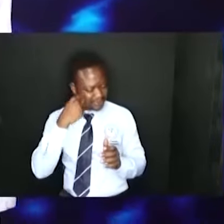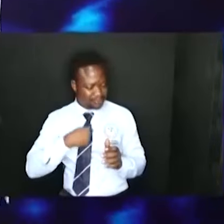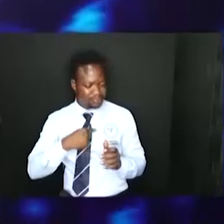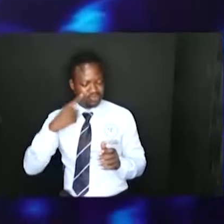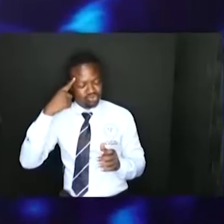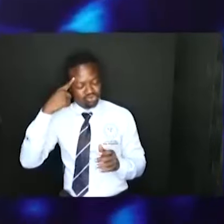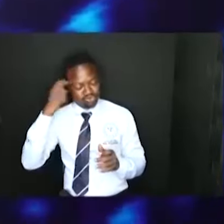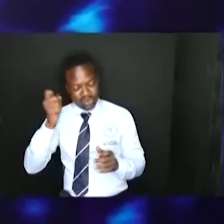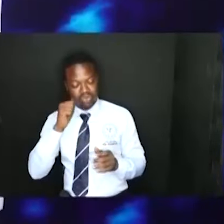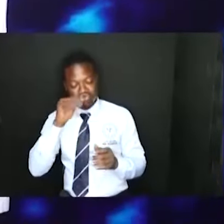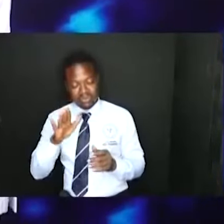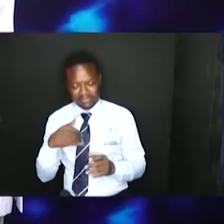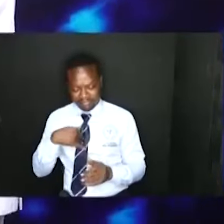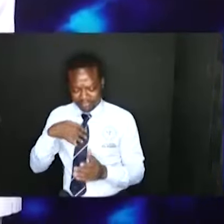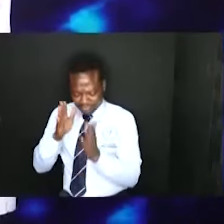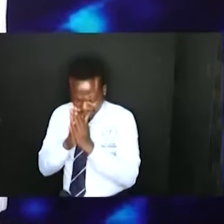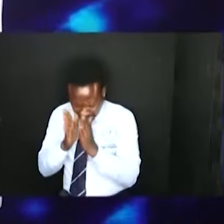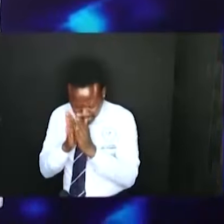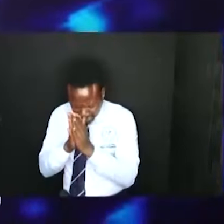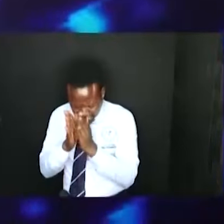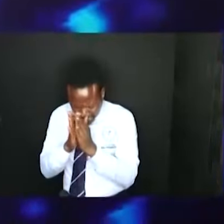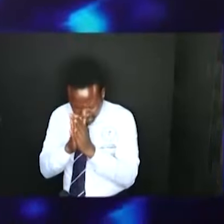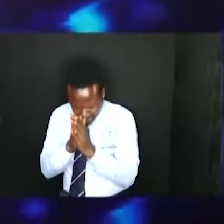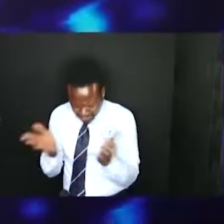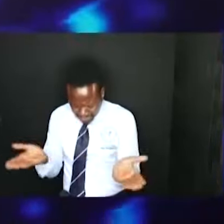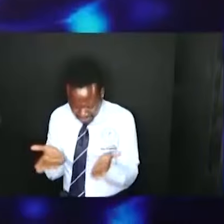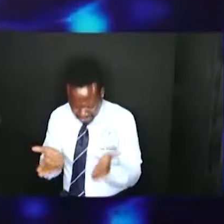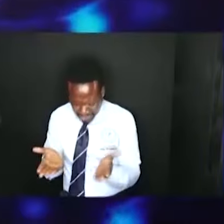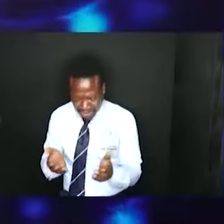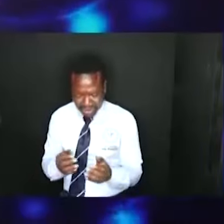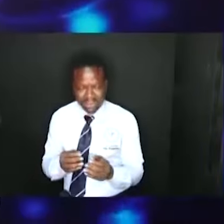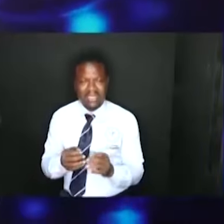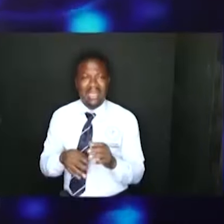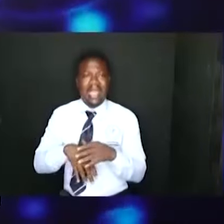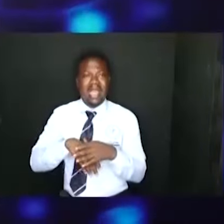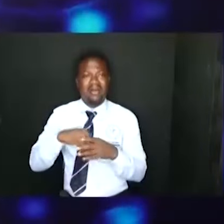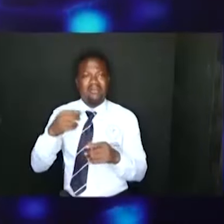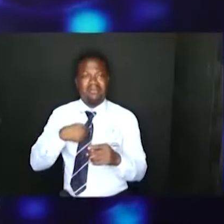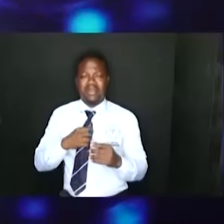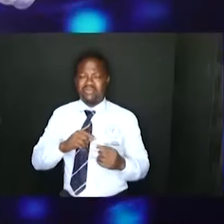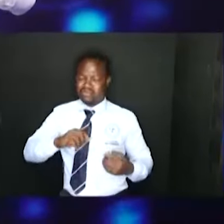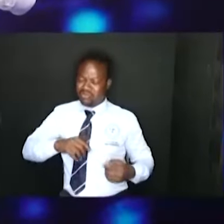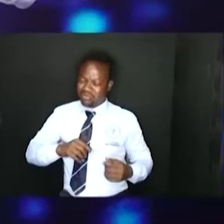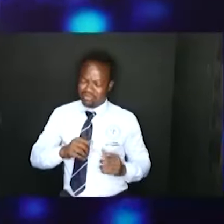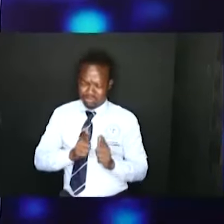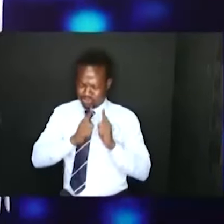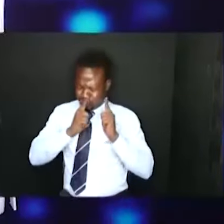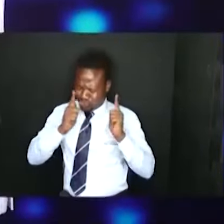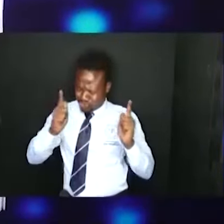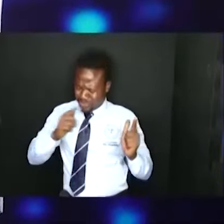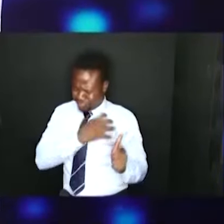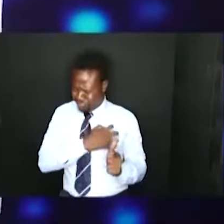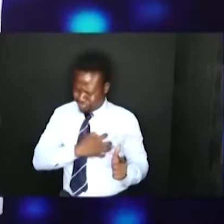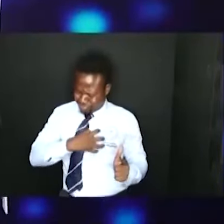I have been praying here out of my great anguish and grief. And fa waba wa ento